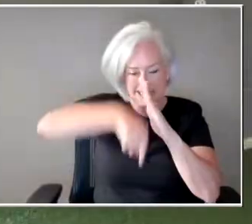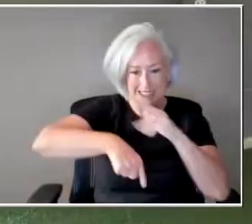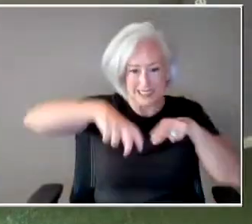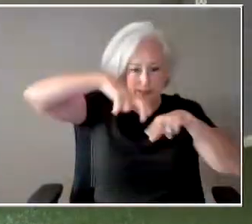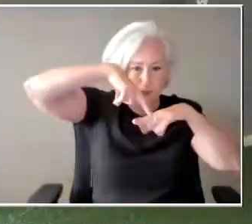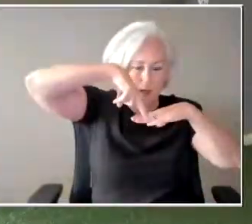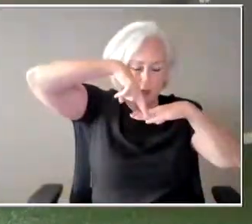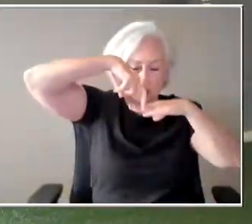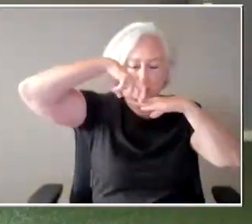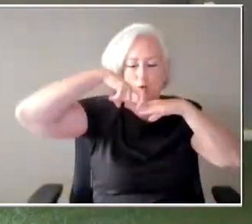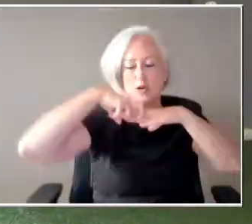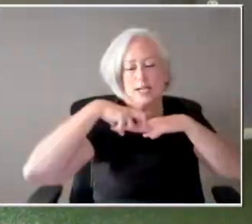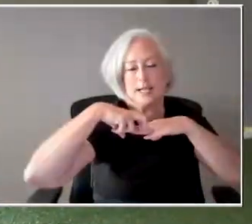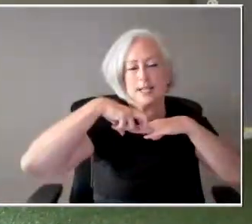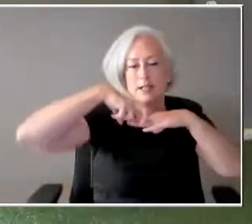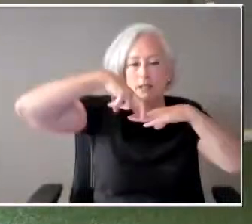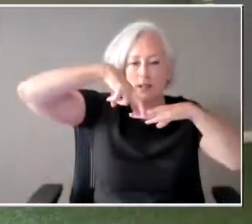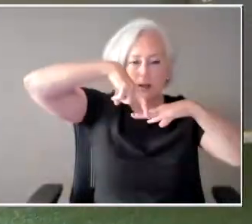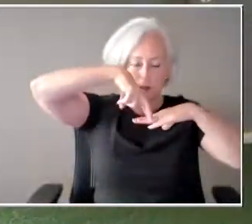squat.